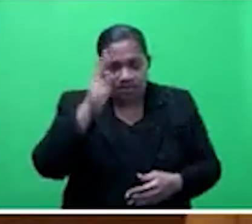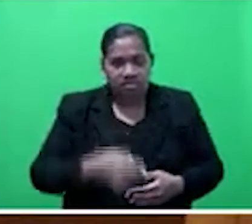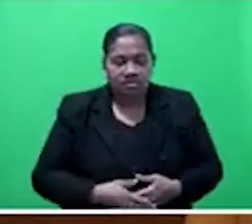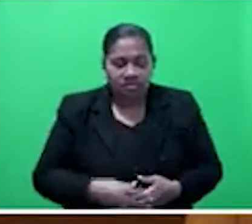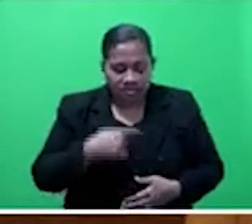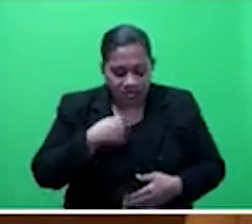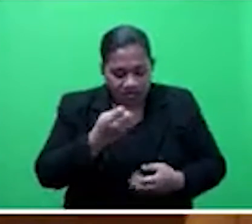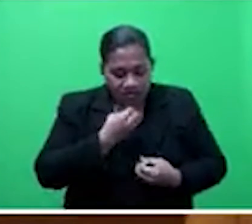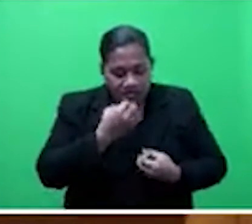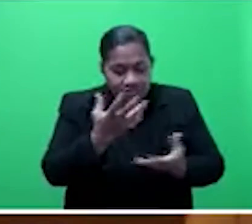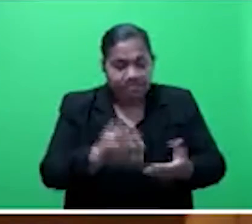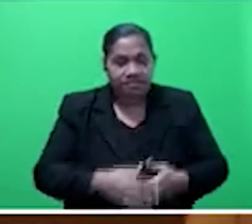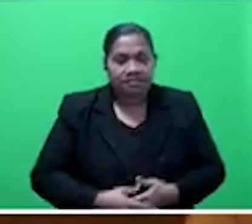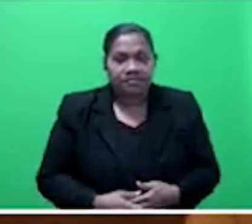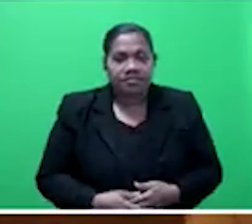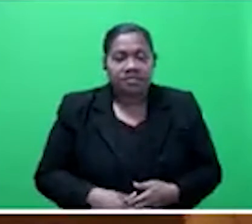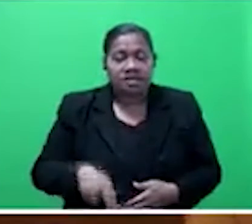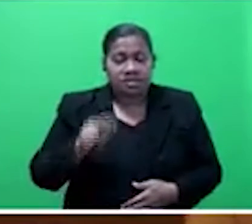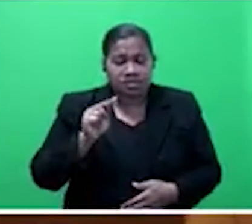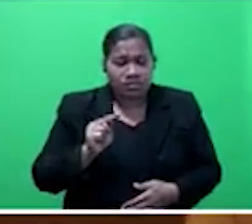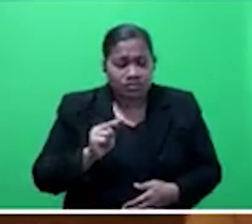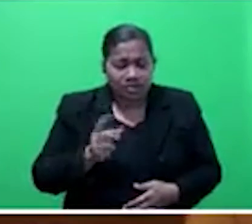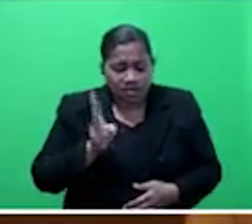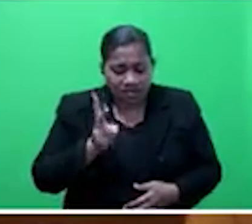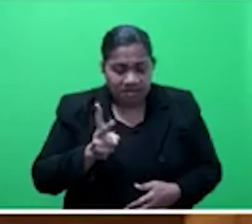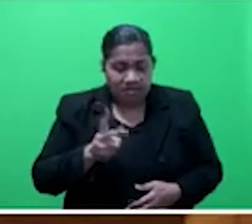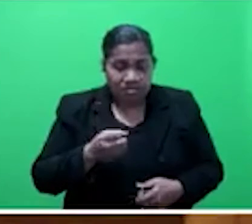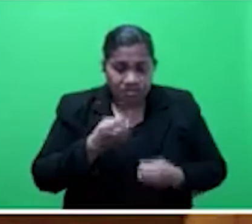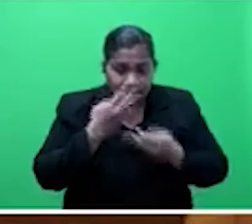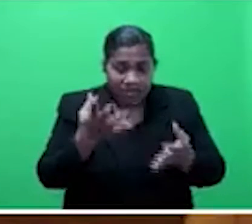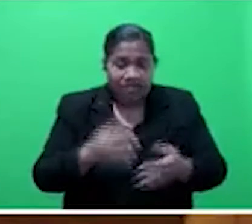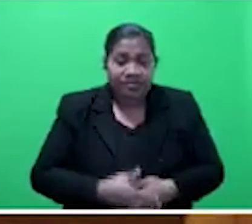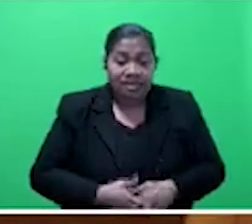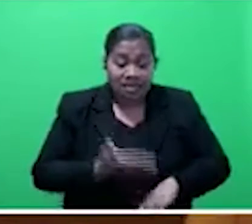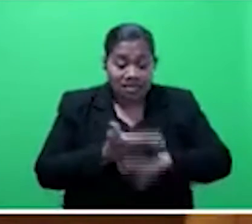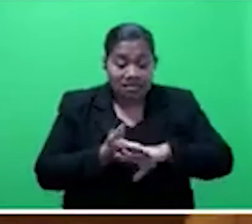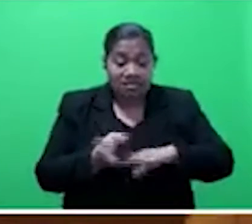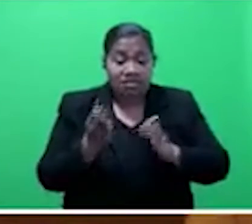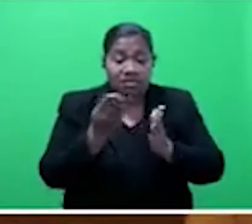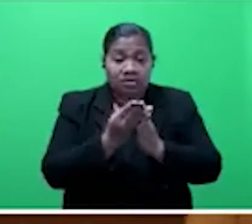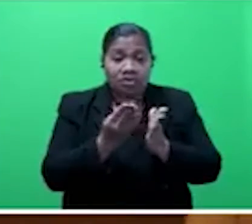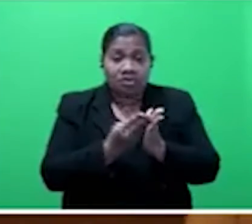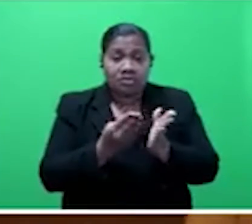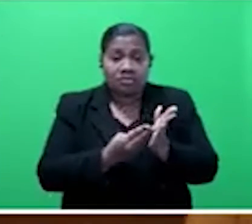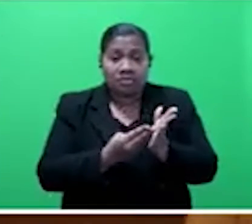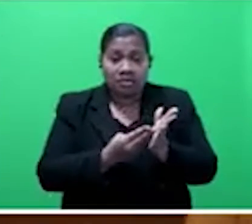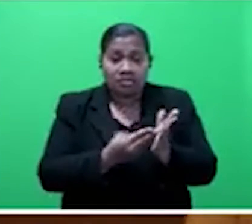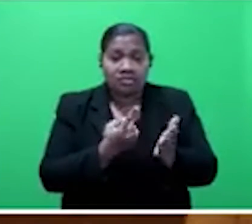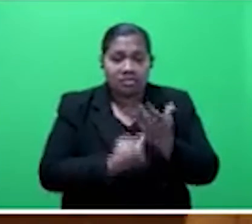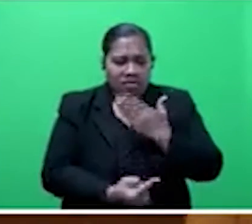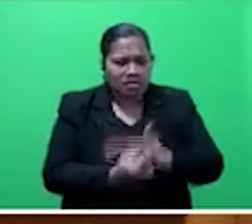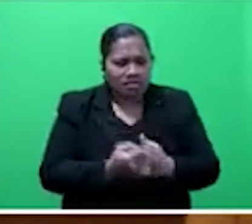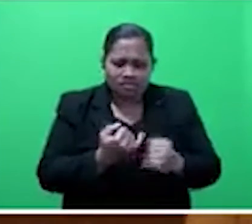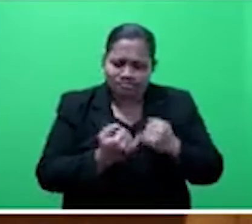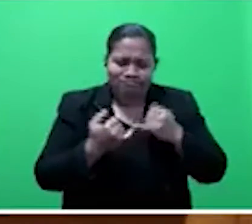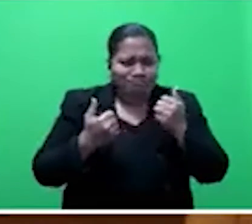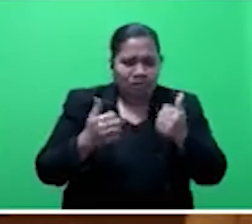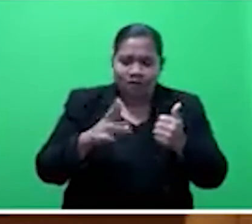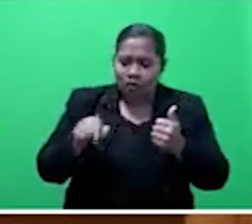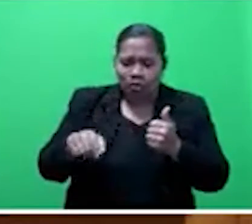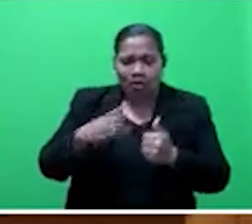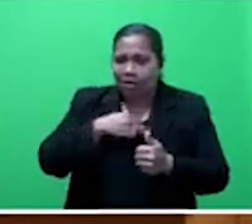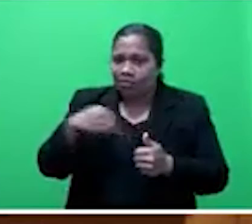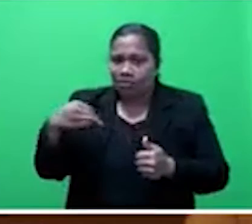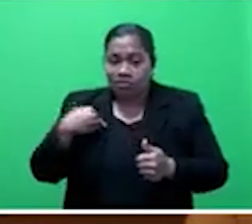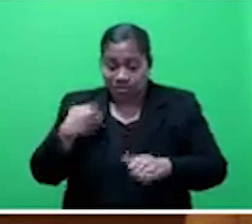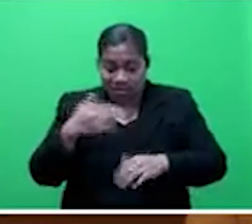to reiterate that the new budget is an innovative one for the ministry. The government is taking great steps